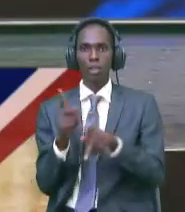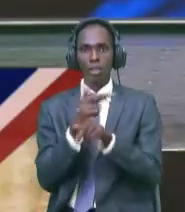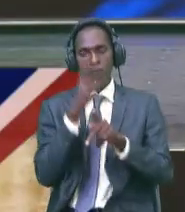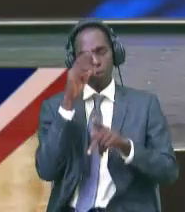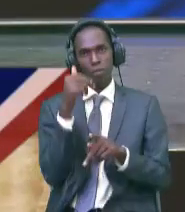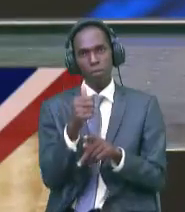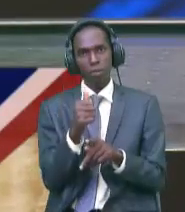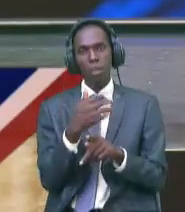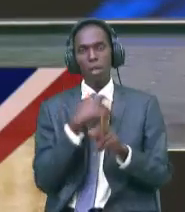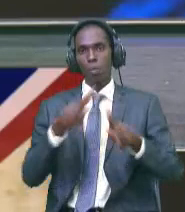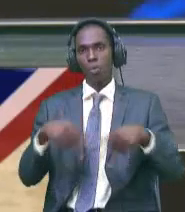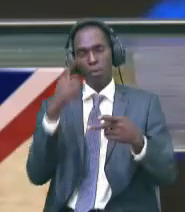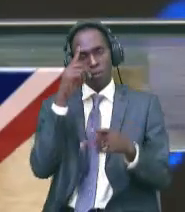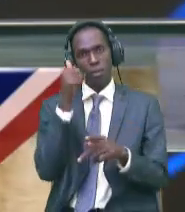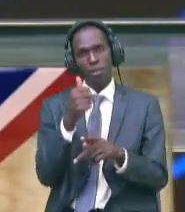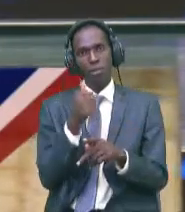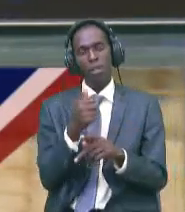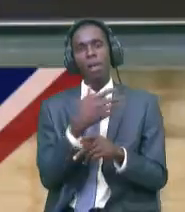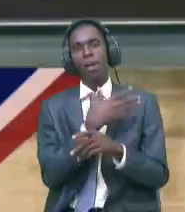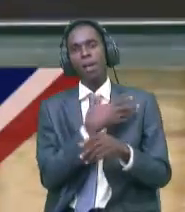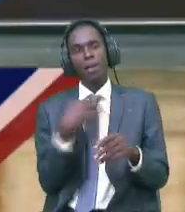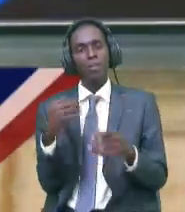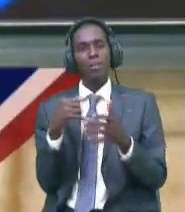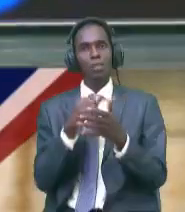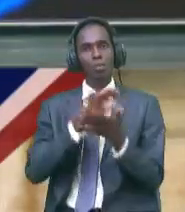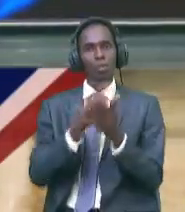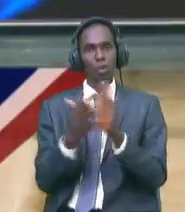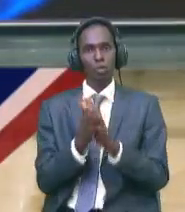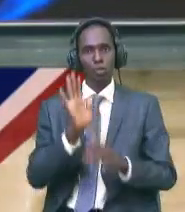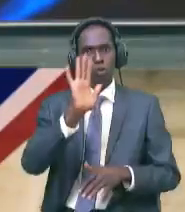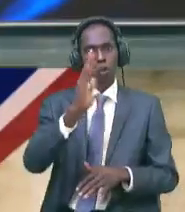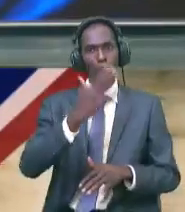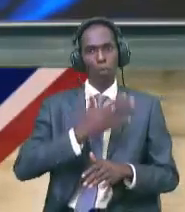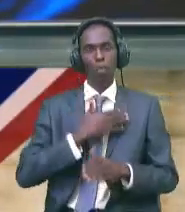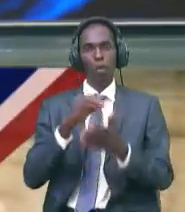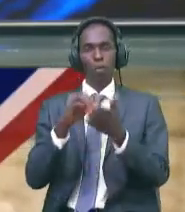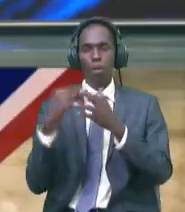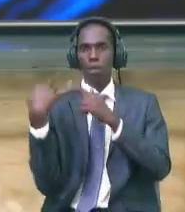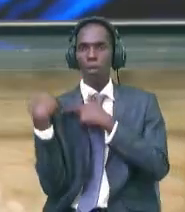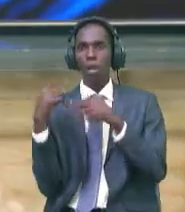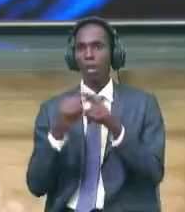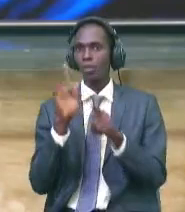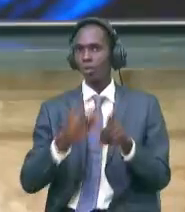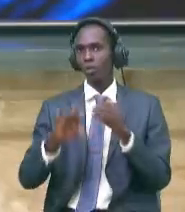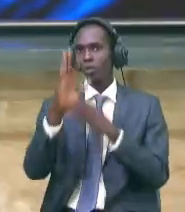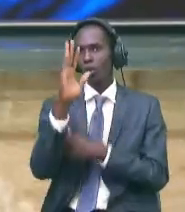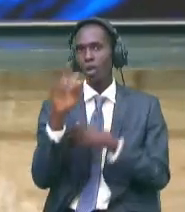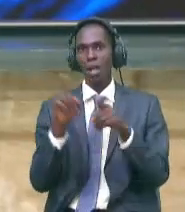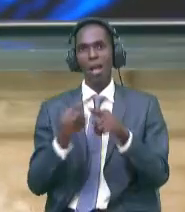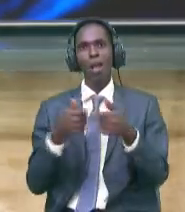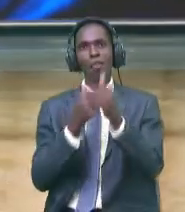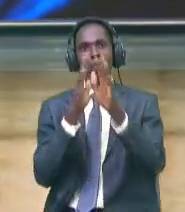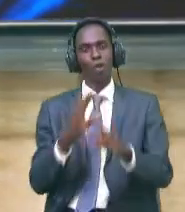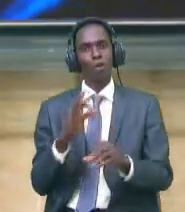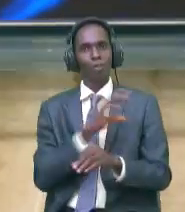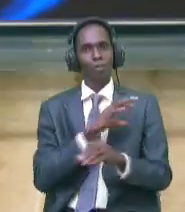And so it becomes our responsibility as children of God, as followers of Christ, as